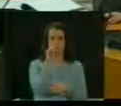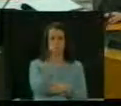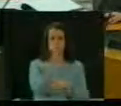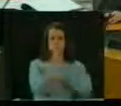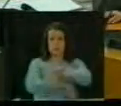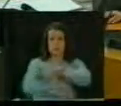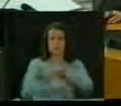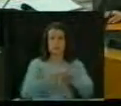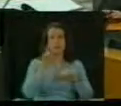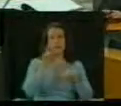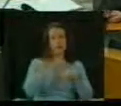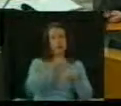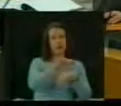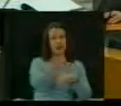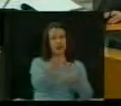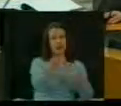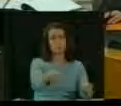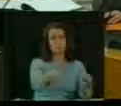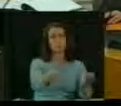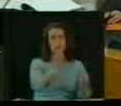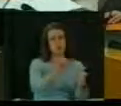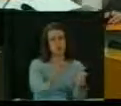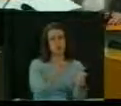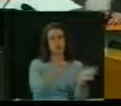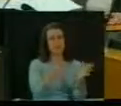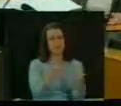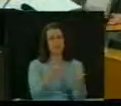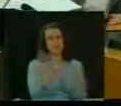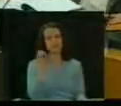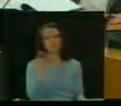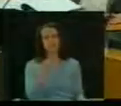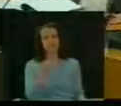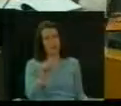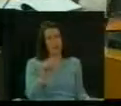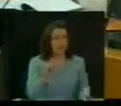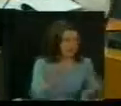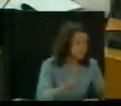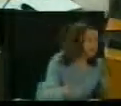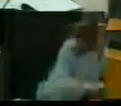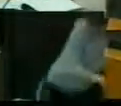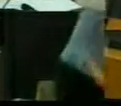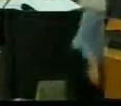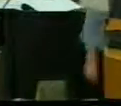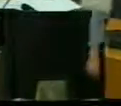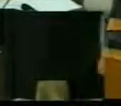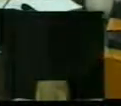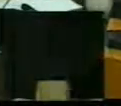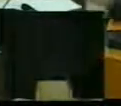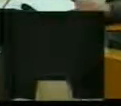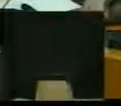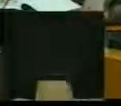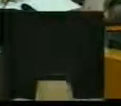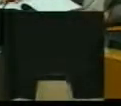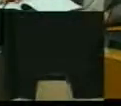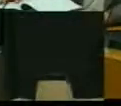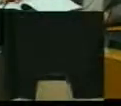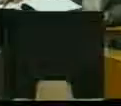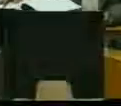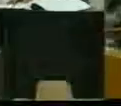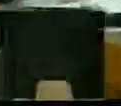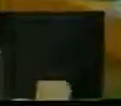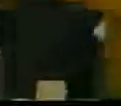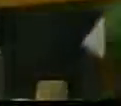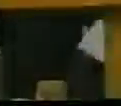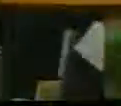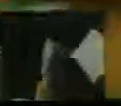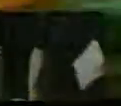of the people of Knox County. And so I think they need to be prosecuted for it, but I think we need to send this to somebody else to do that prosecution.